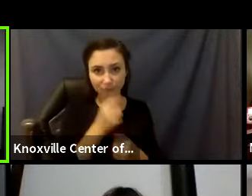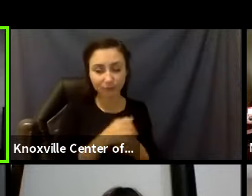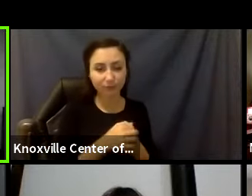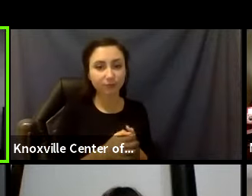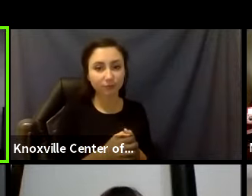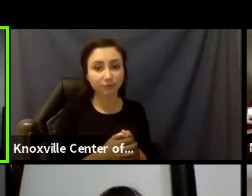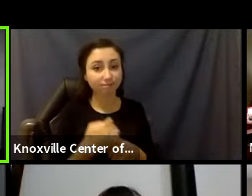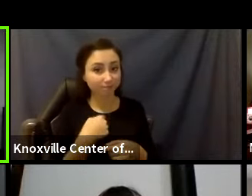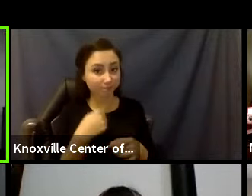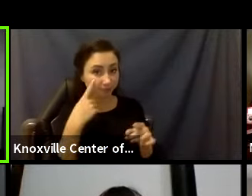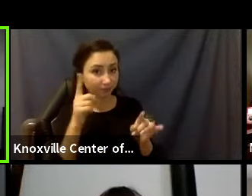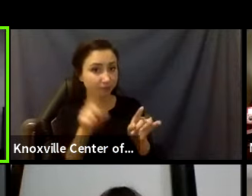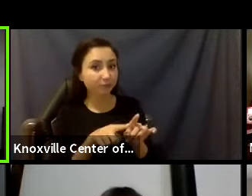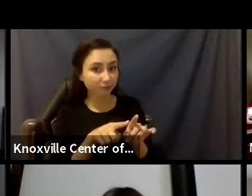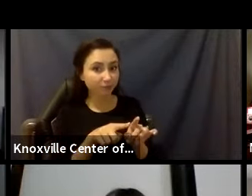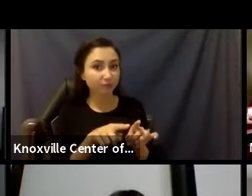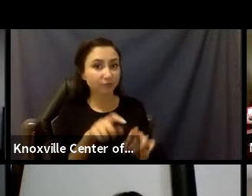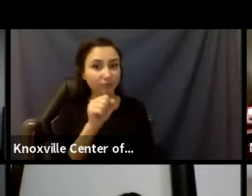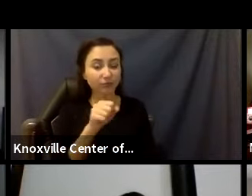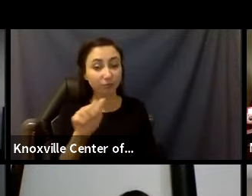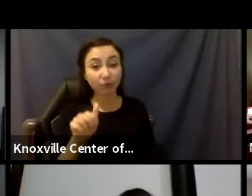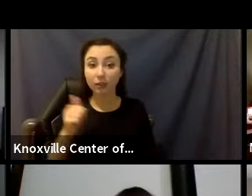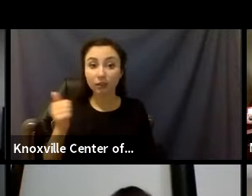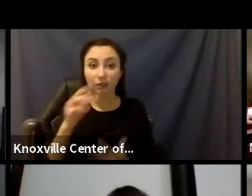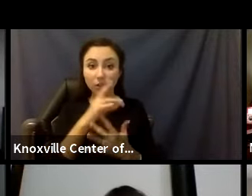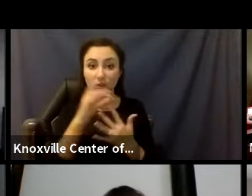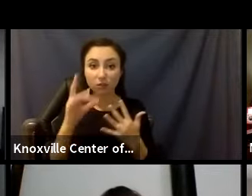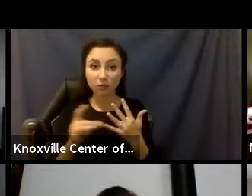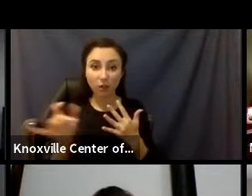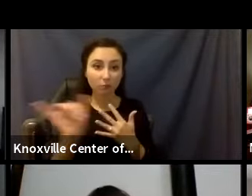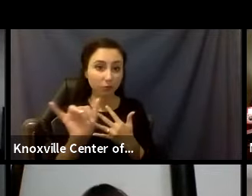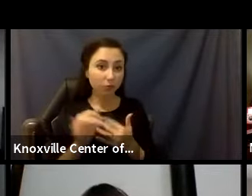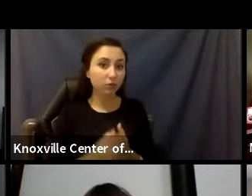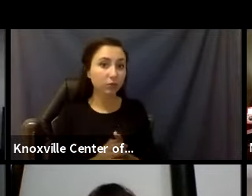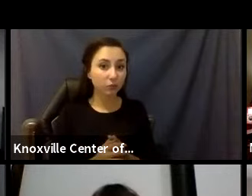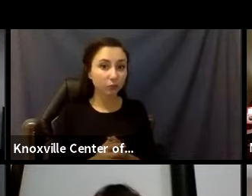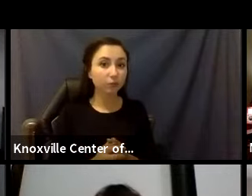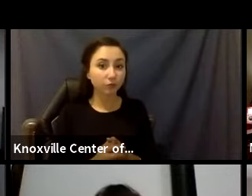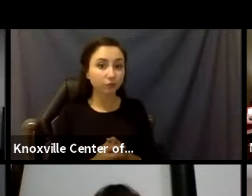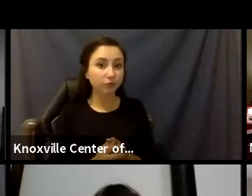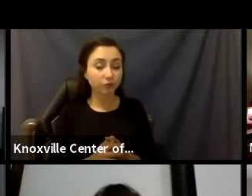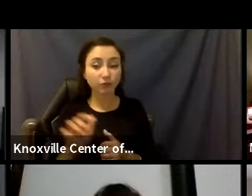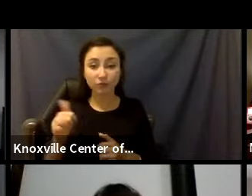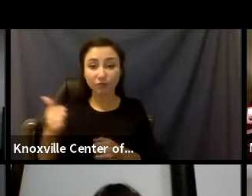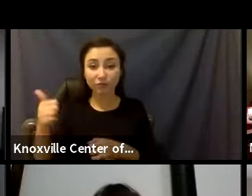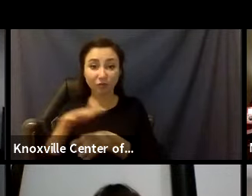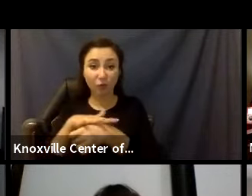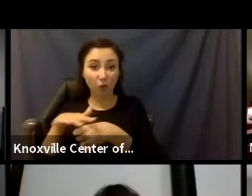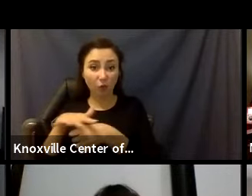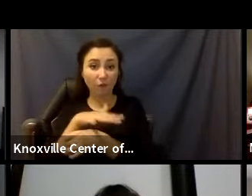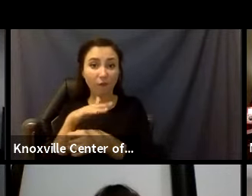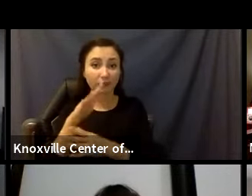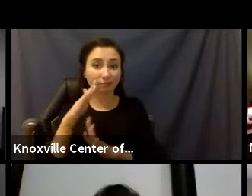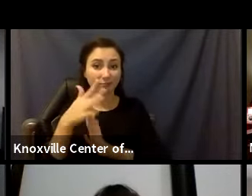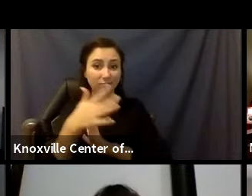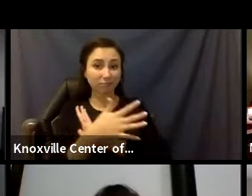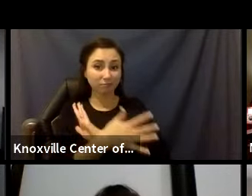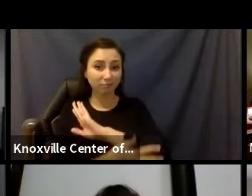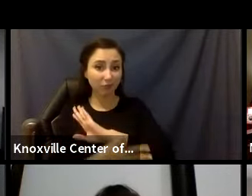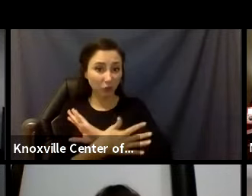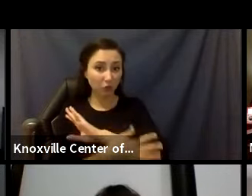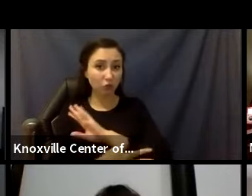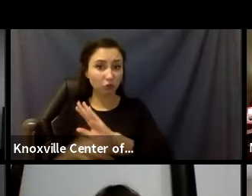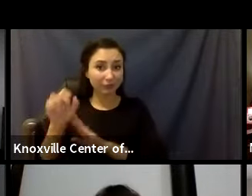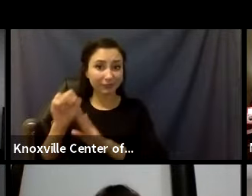I agree. And there's other options too. There's, in other areas of the country, what they've done is there's